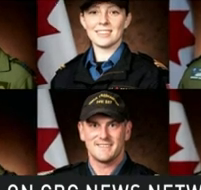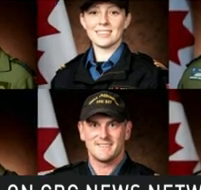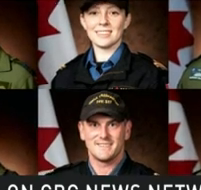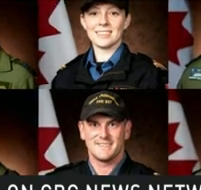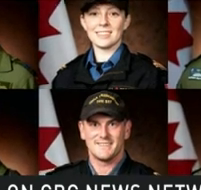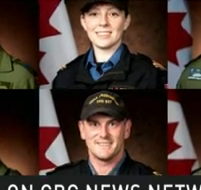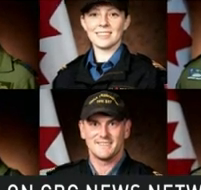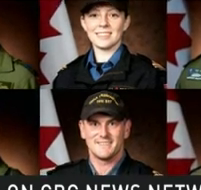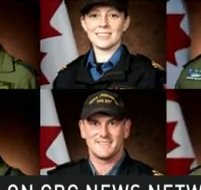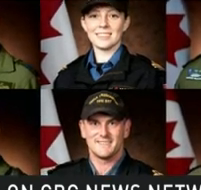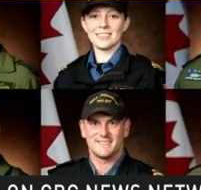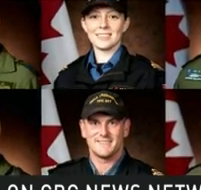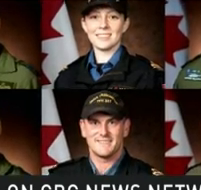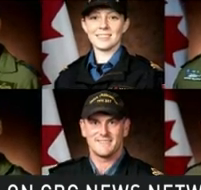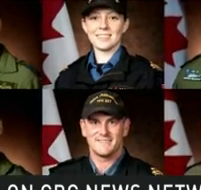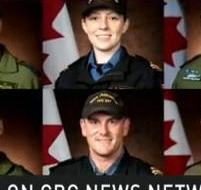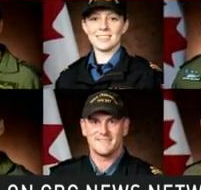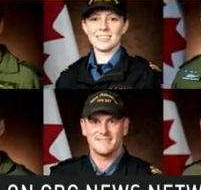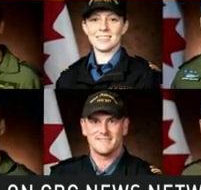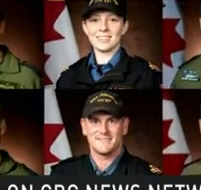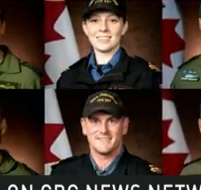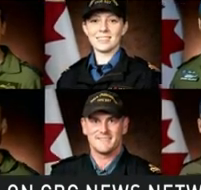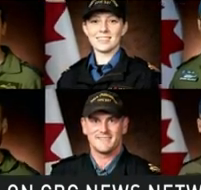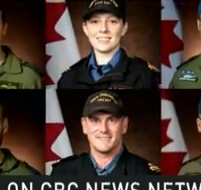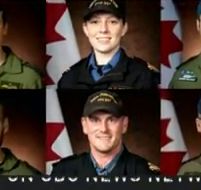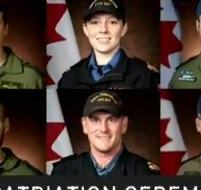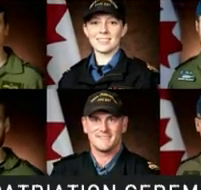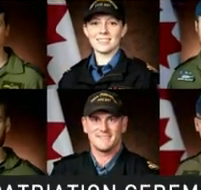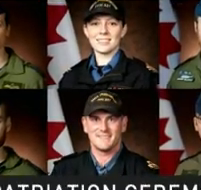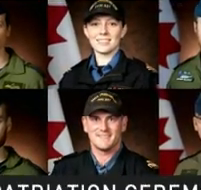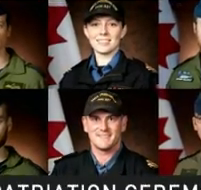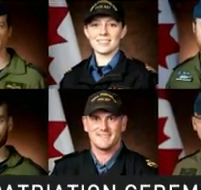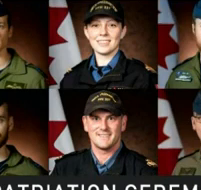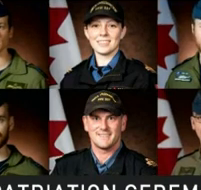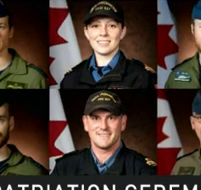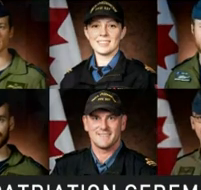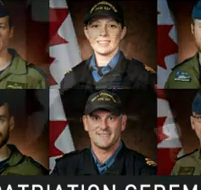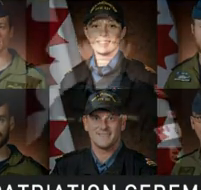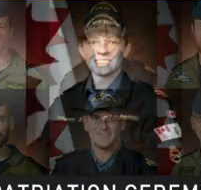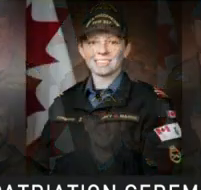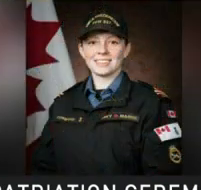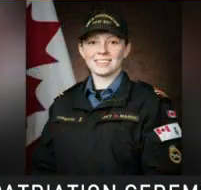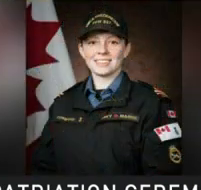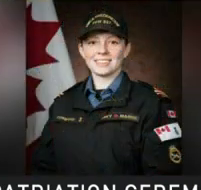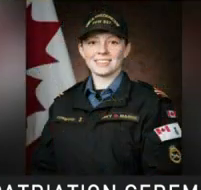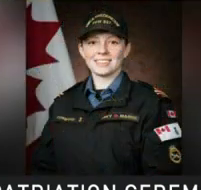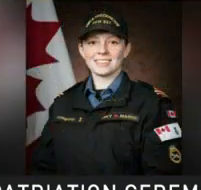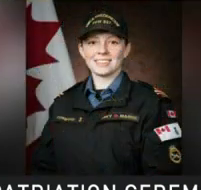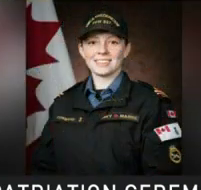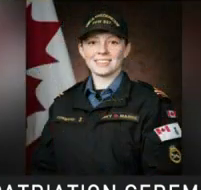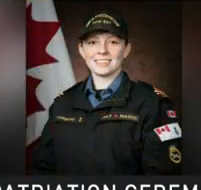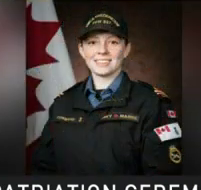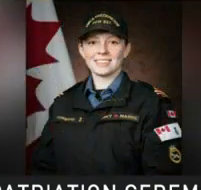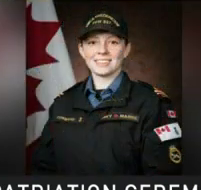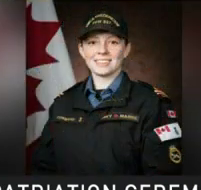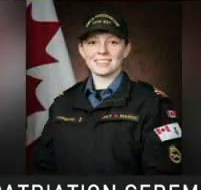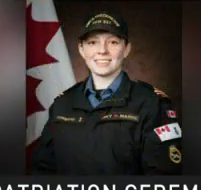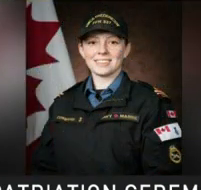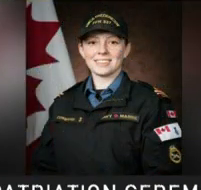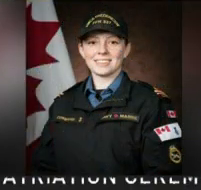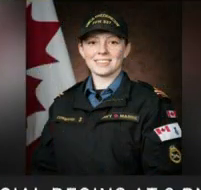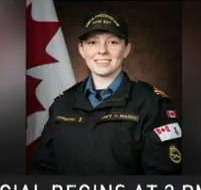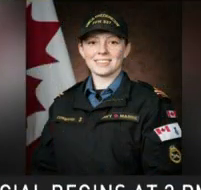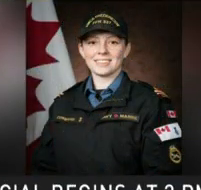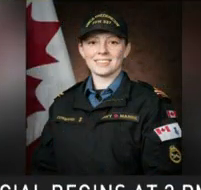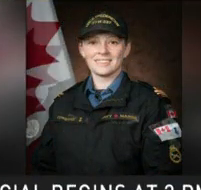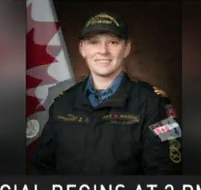Health, and she joins me from Fredericton. Good to see you, Doctor. Hello there. So everyone was very envious of